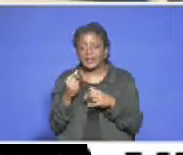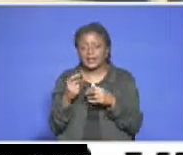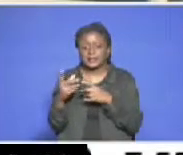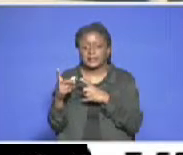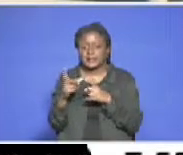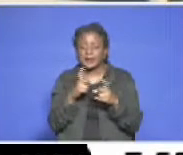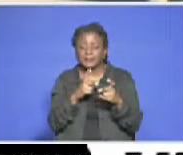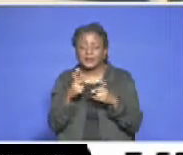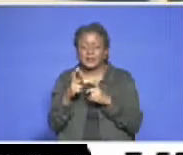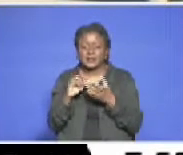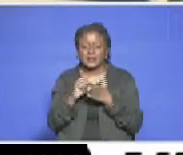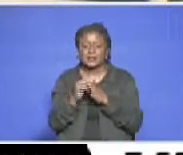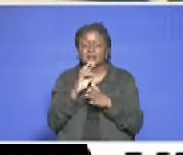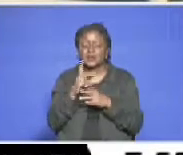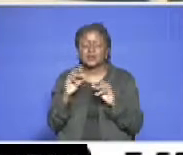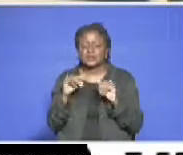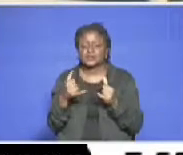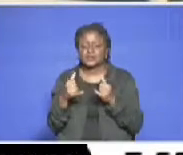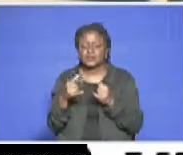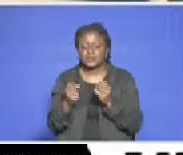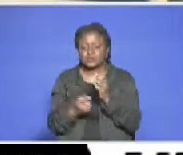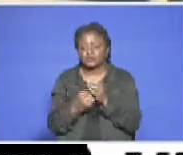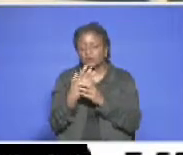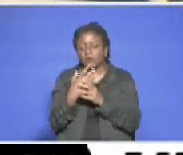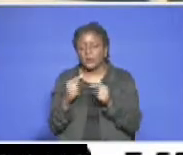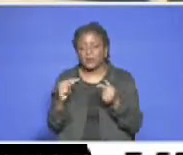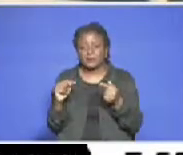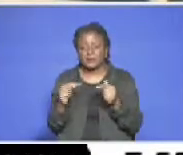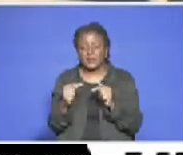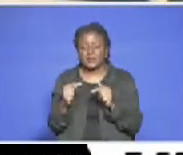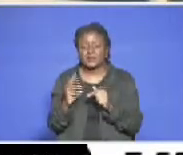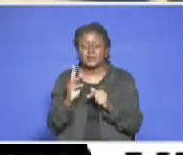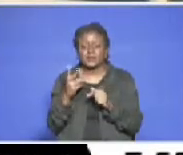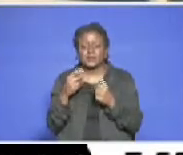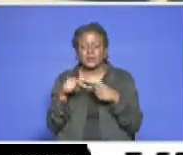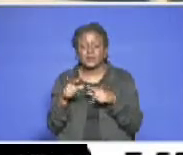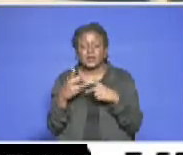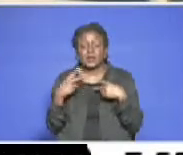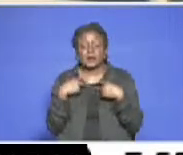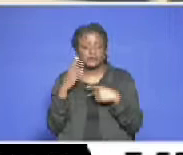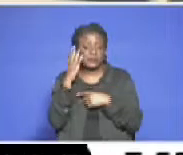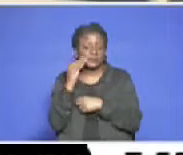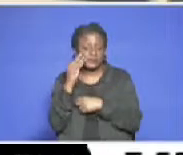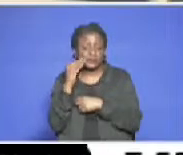to go through as I consider this for me with this group year one.